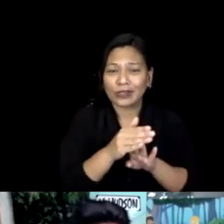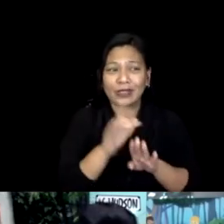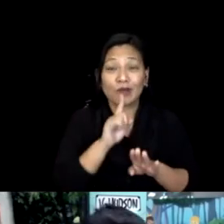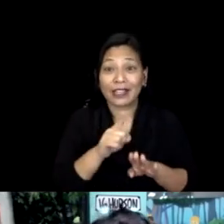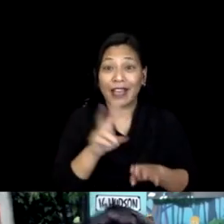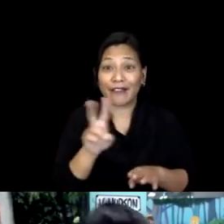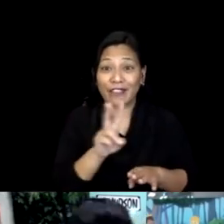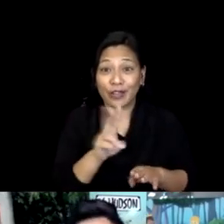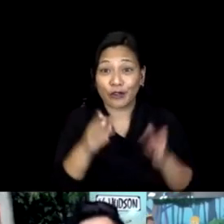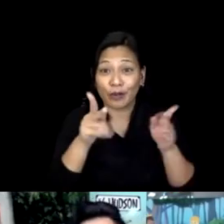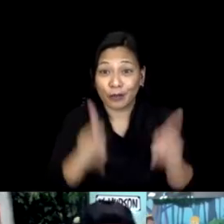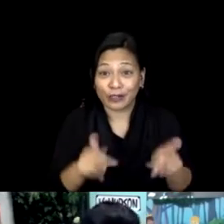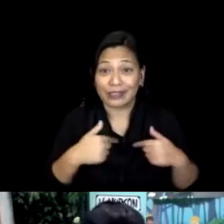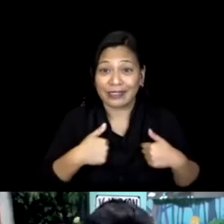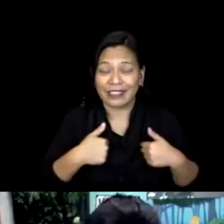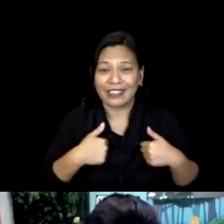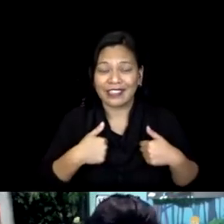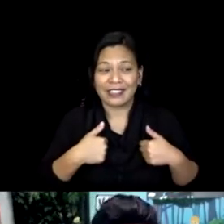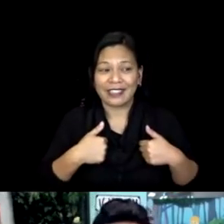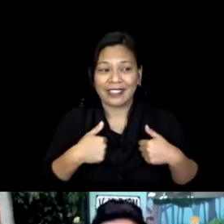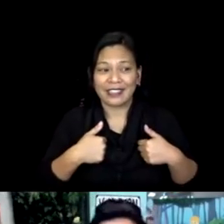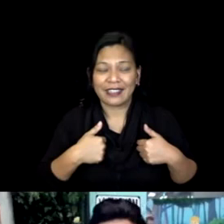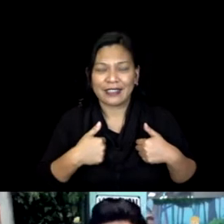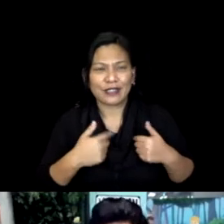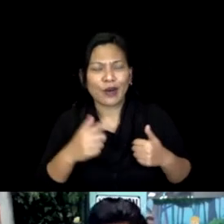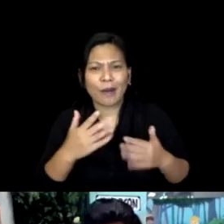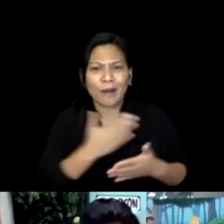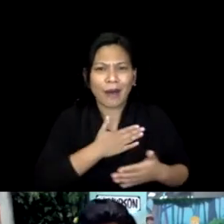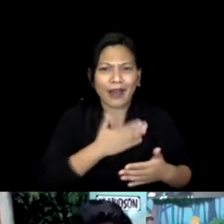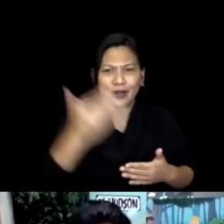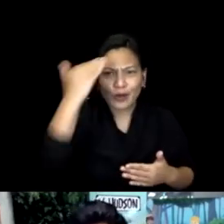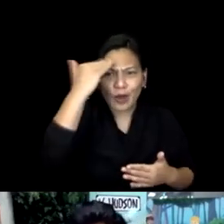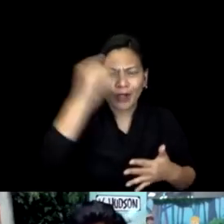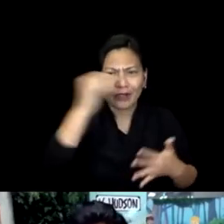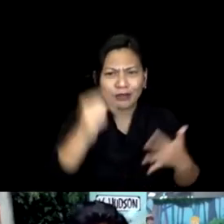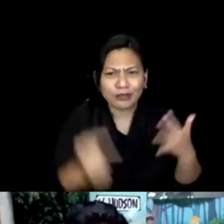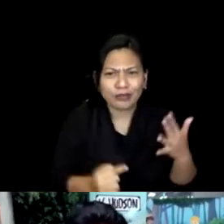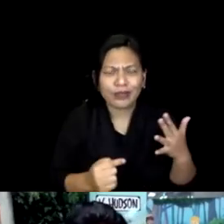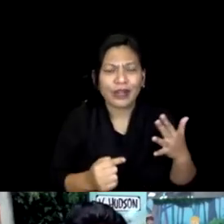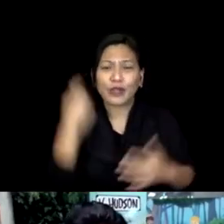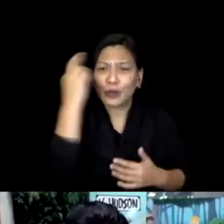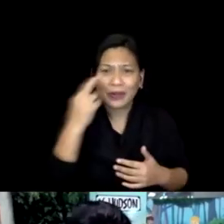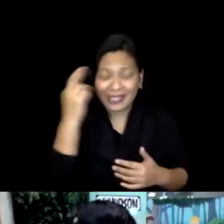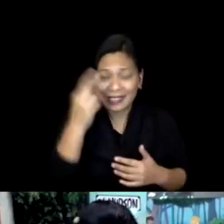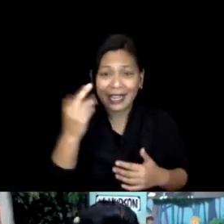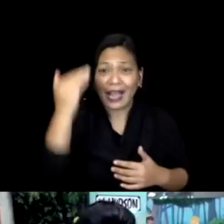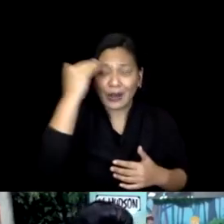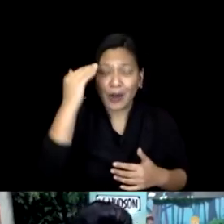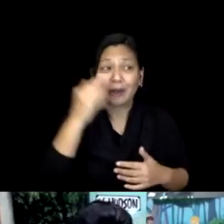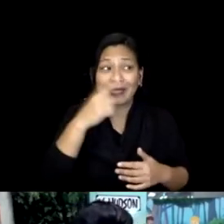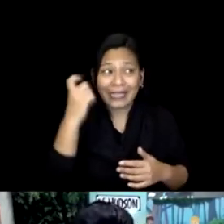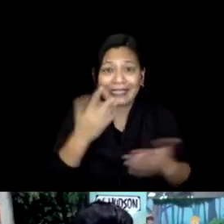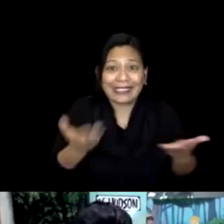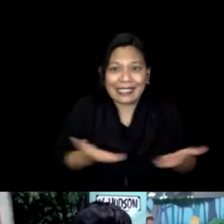And the things that I know and the things that I am clueless about are because I am from here. And so it was